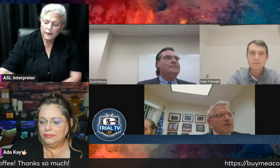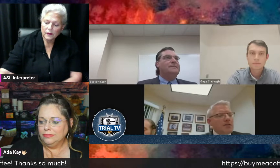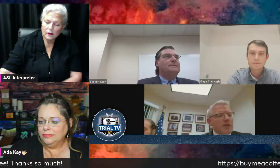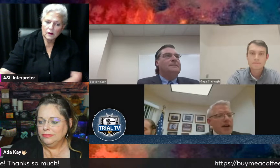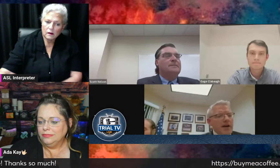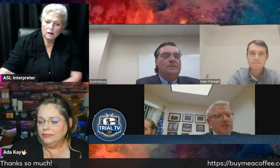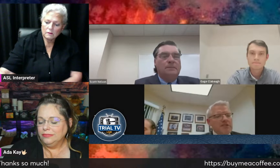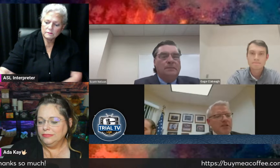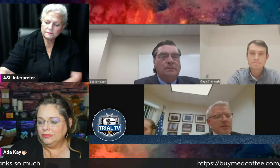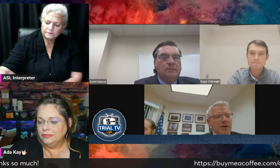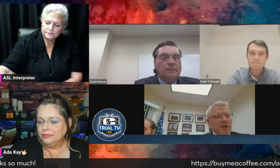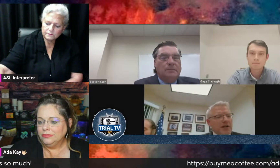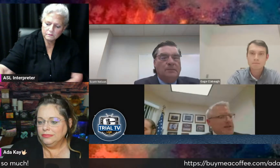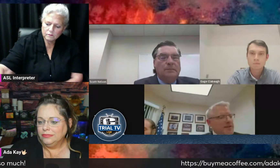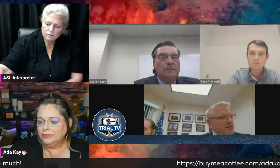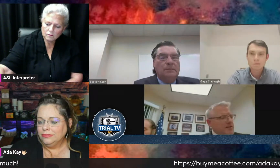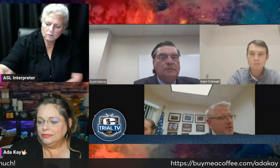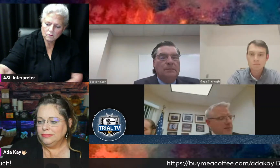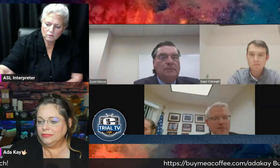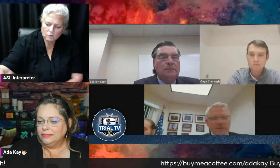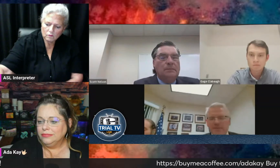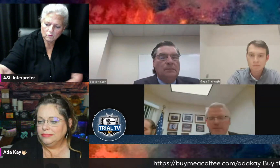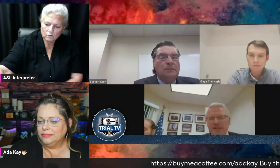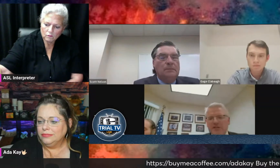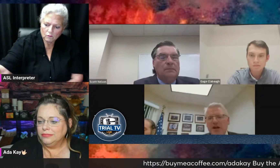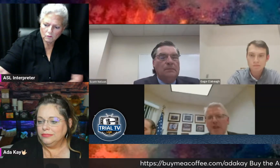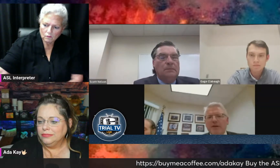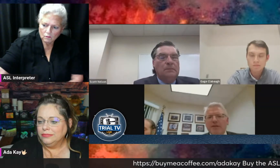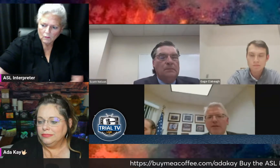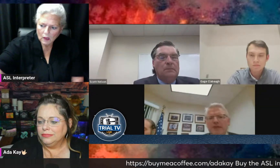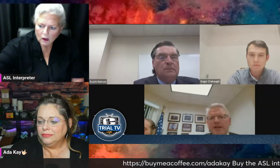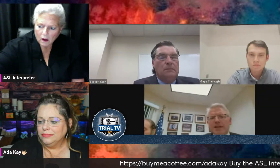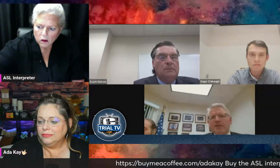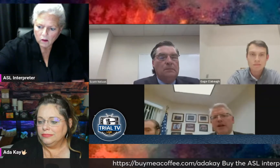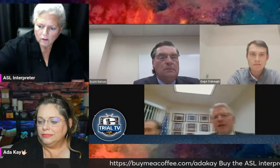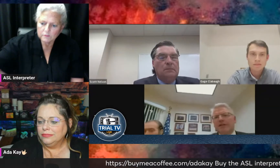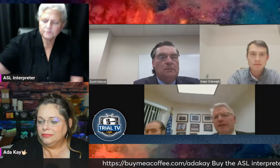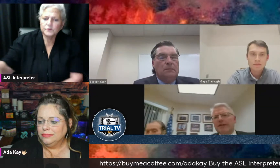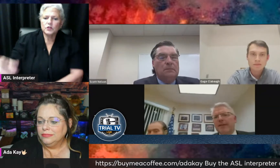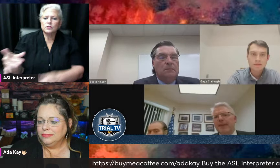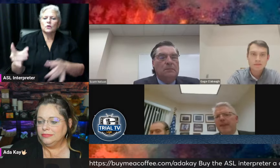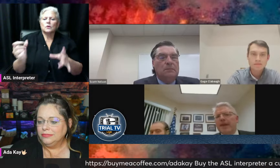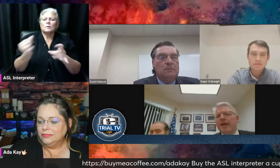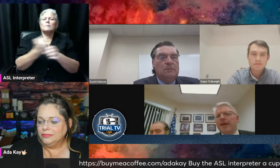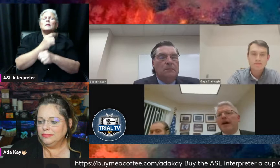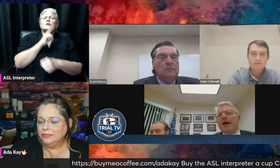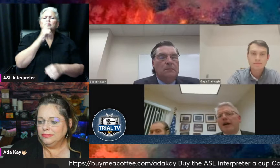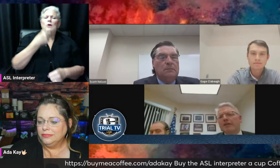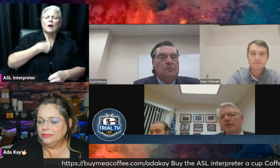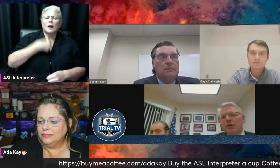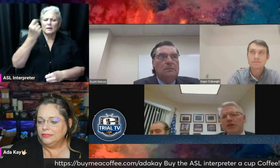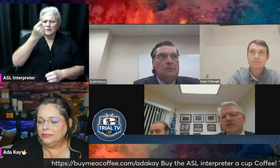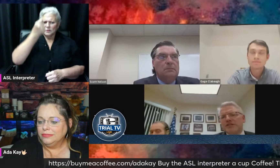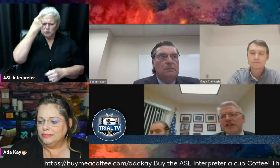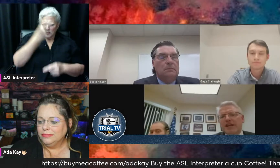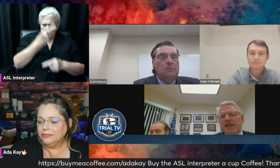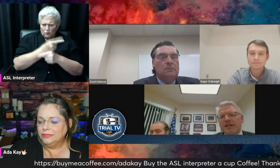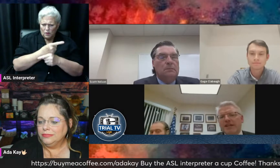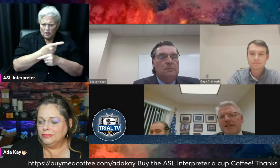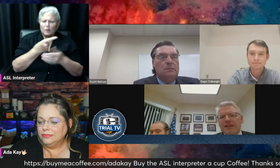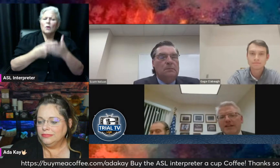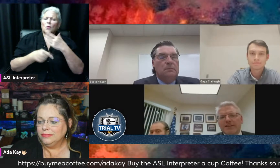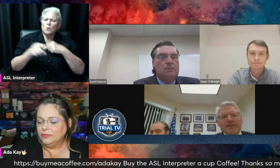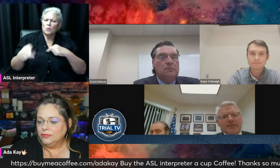Okay. So, Mr. Claybaugh, just so I make sure I'm understanding correctly, what you're